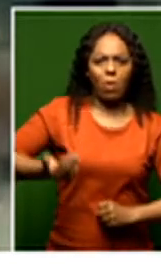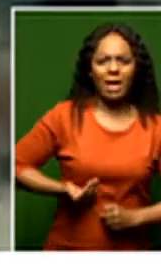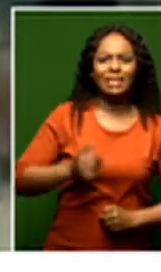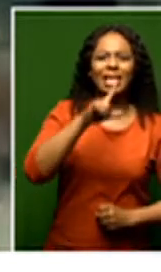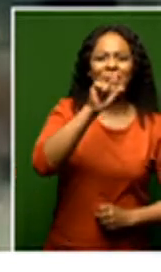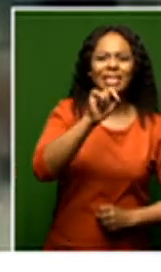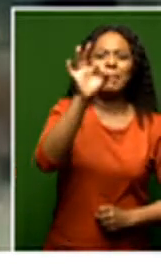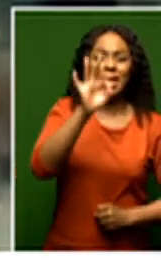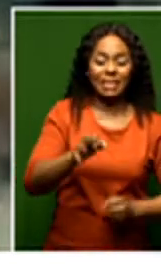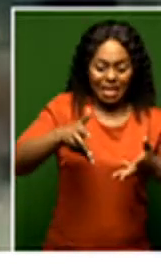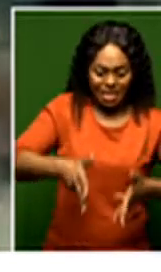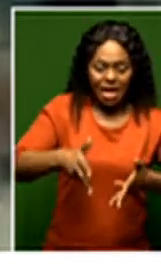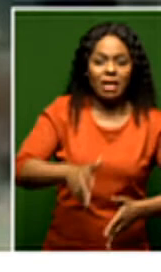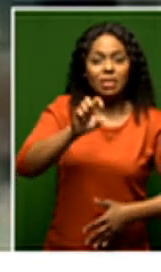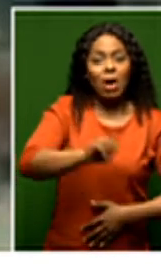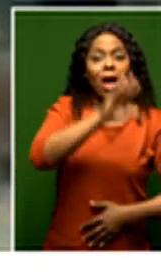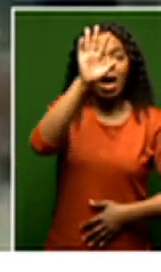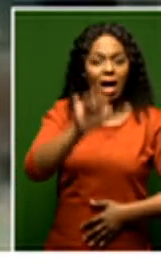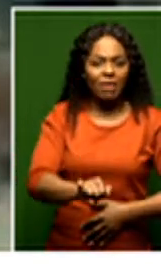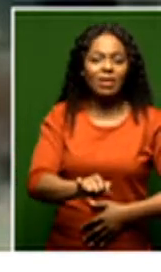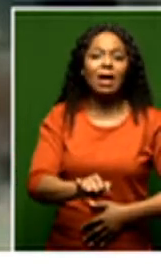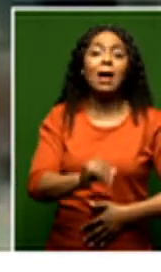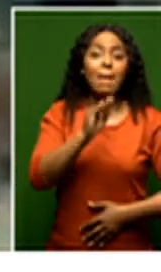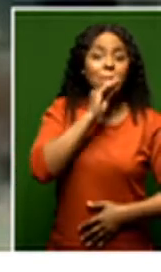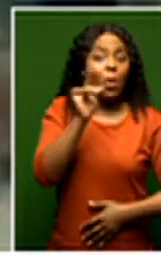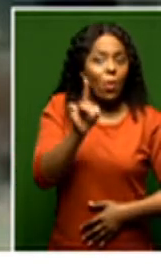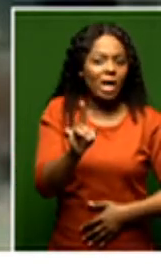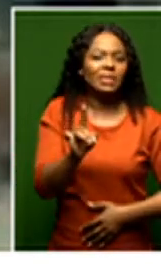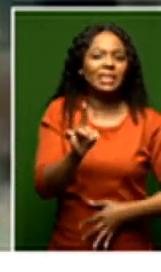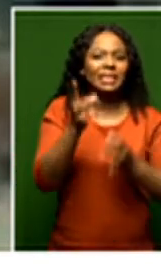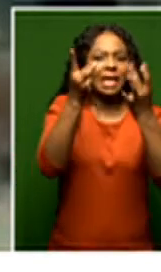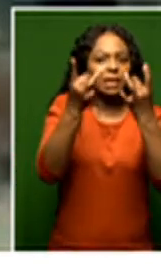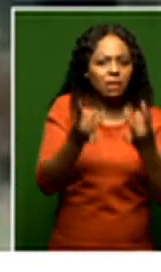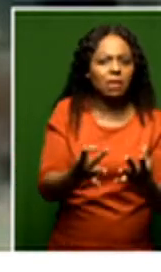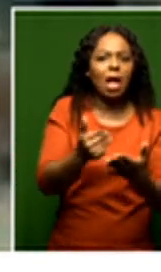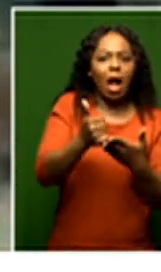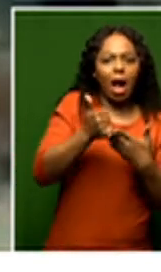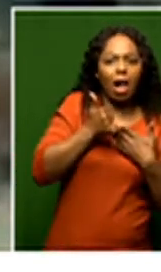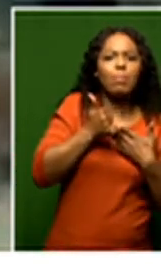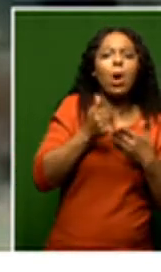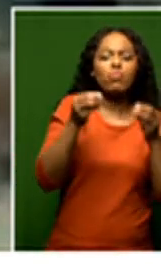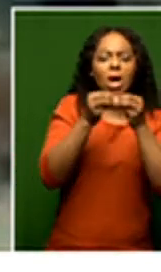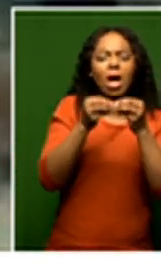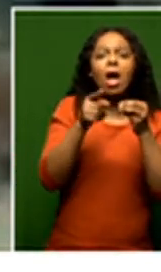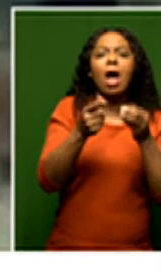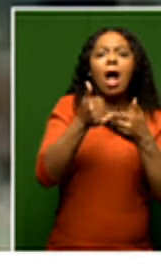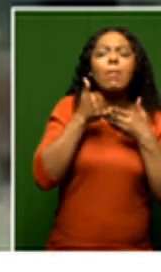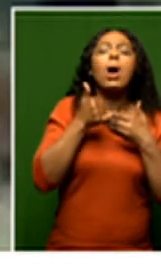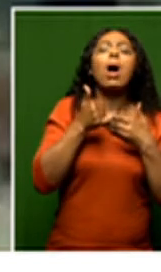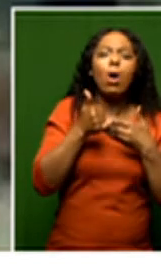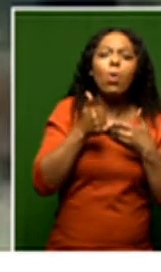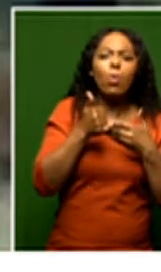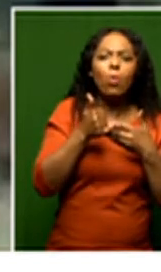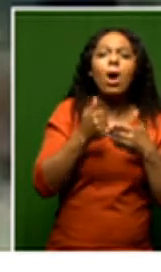in South Africa. So these are statistics that really help us realize that